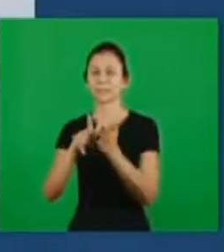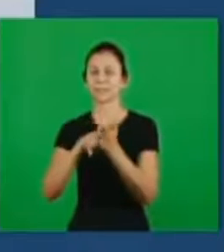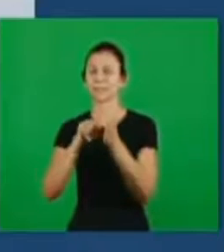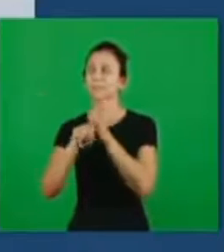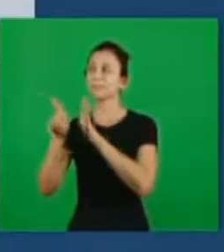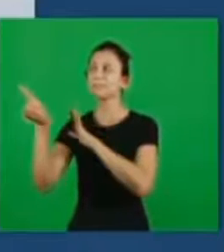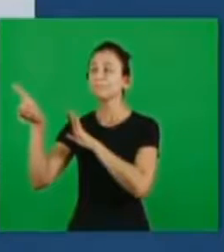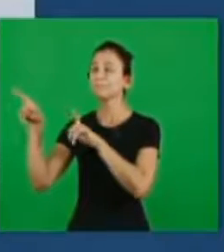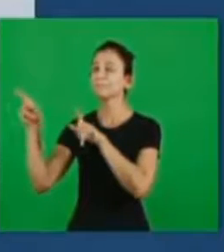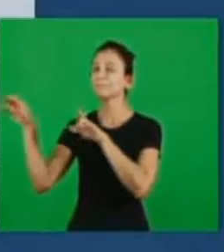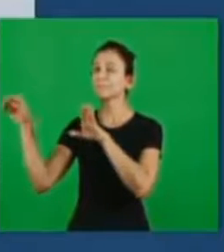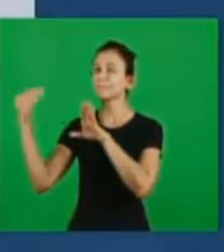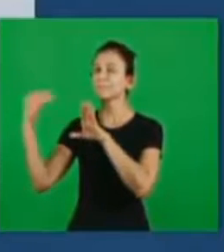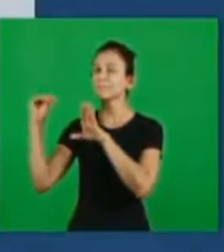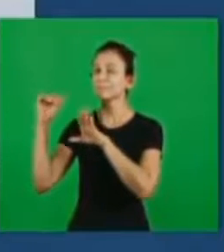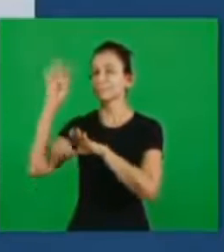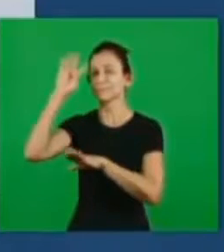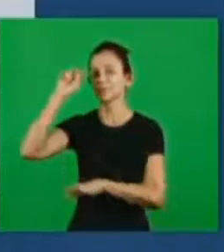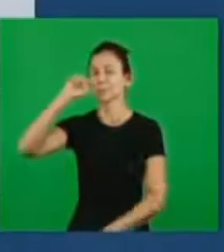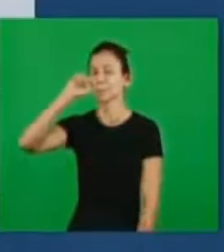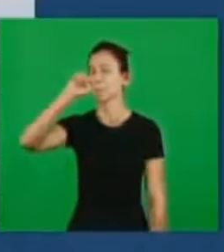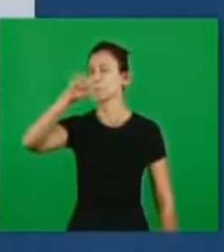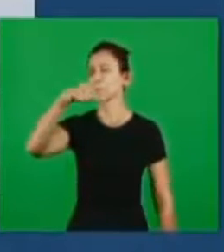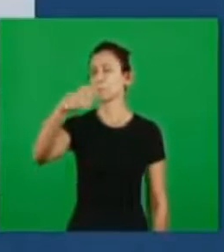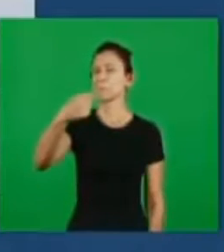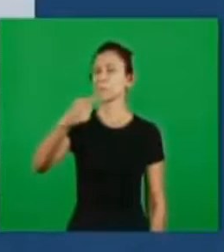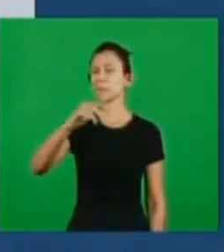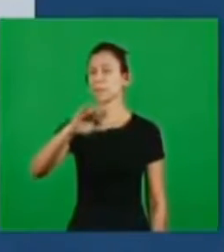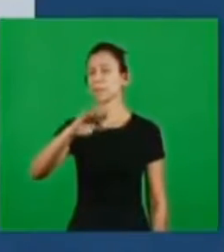Wednesday, this coming Wednesday,